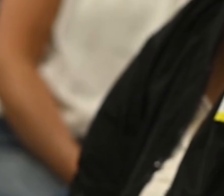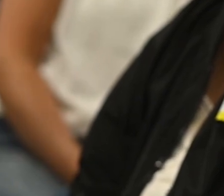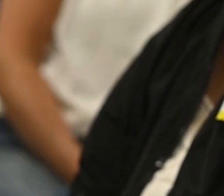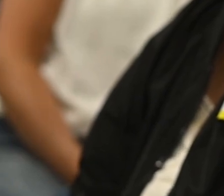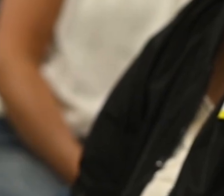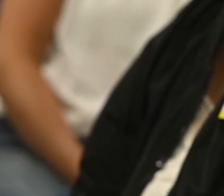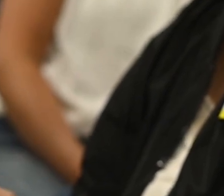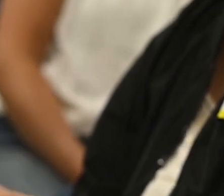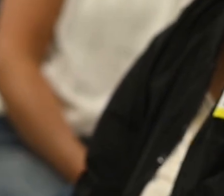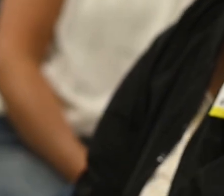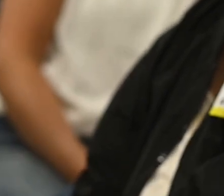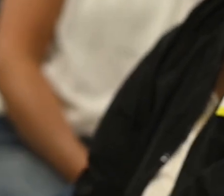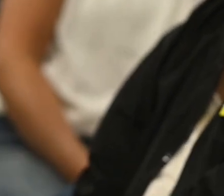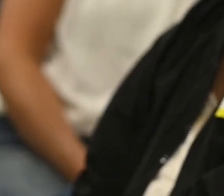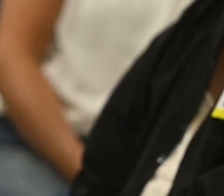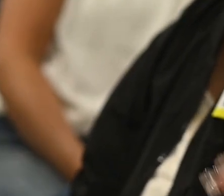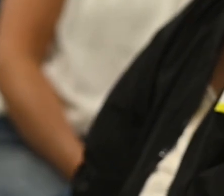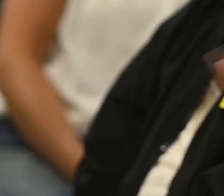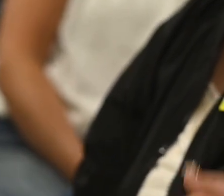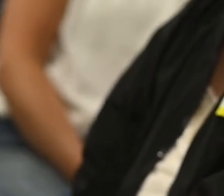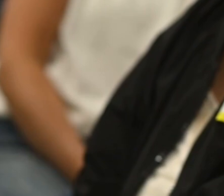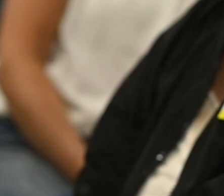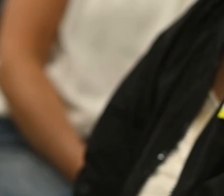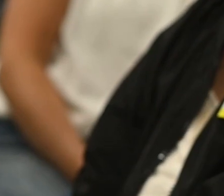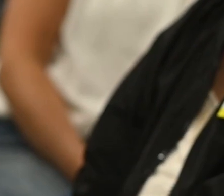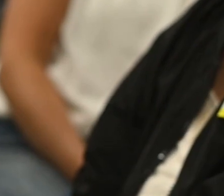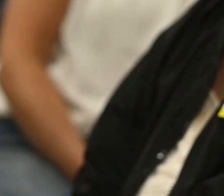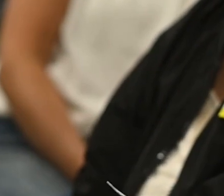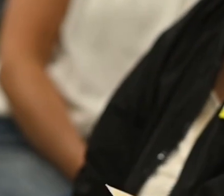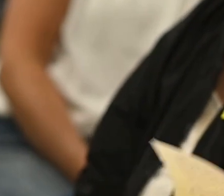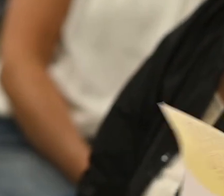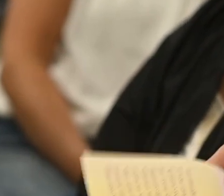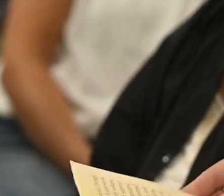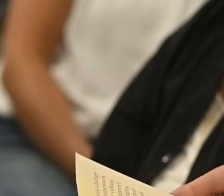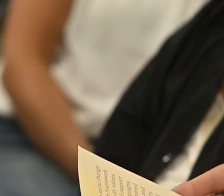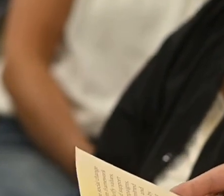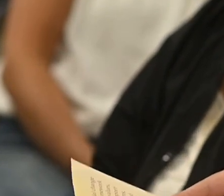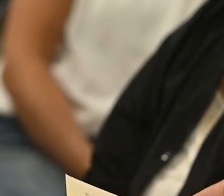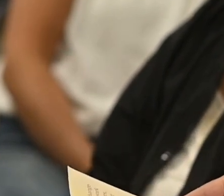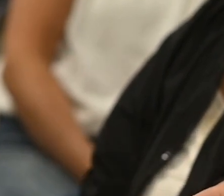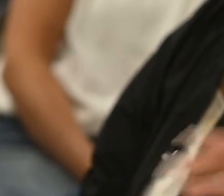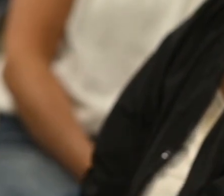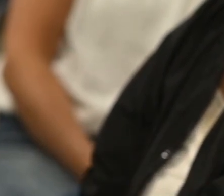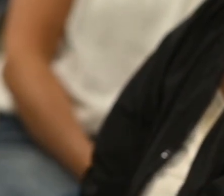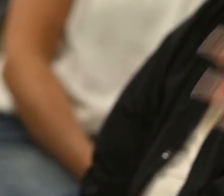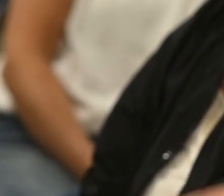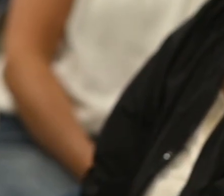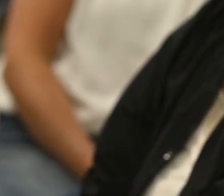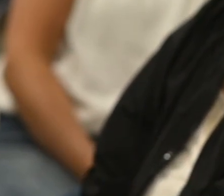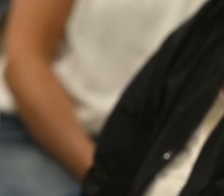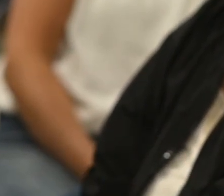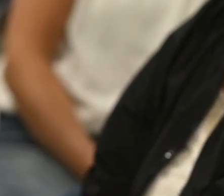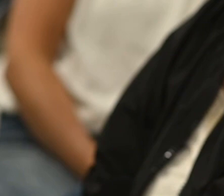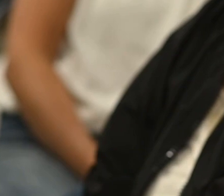a matter of boundaries or something that I'm not committed to personally, right? But so much of it is wrapped up in something so much